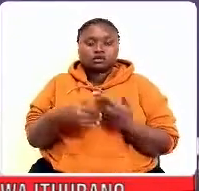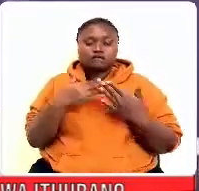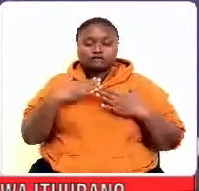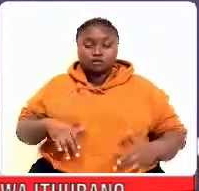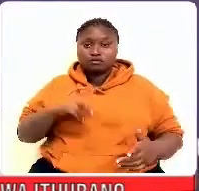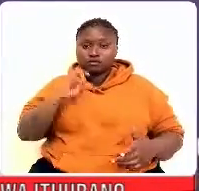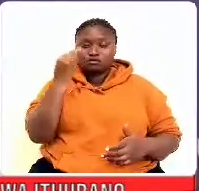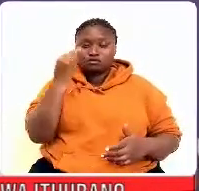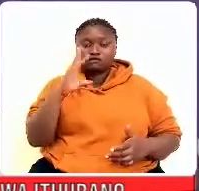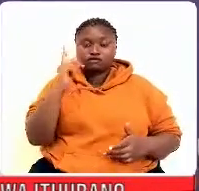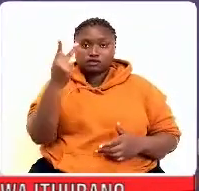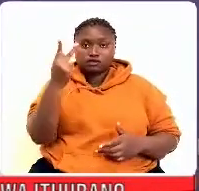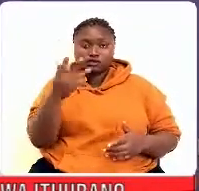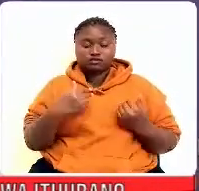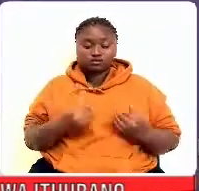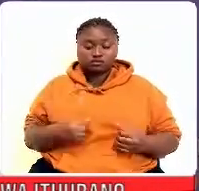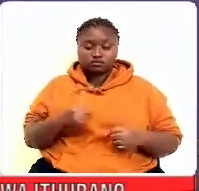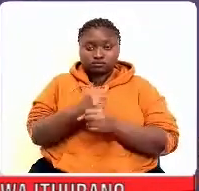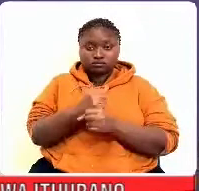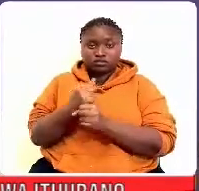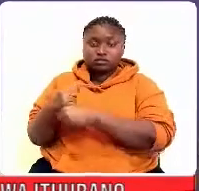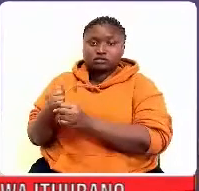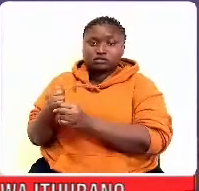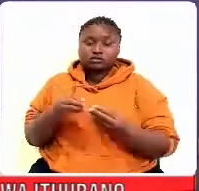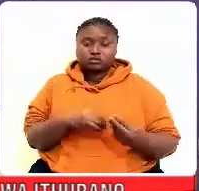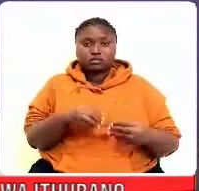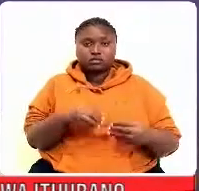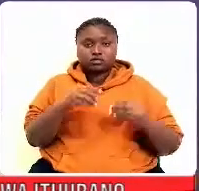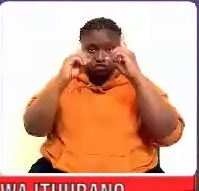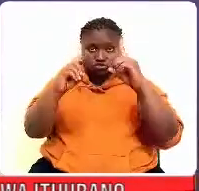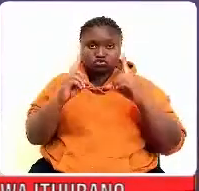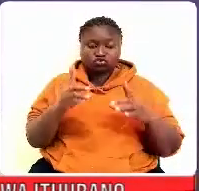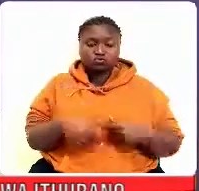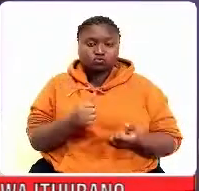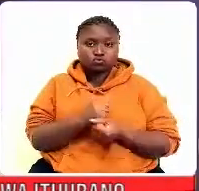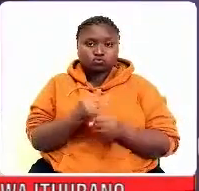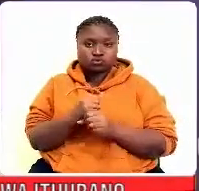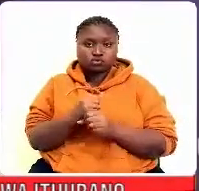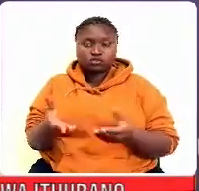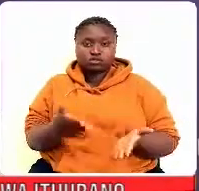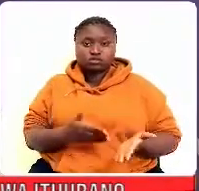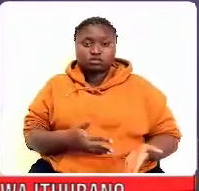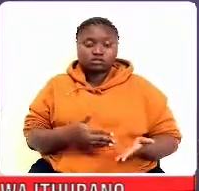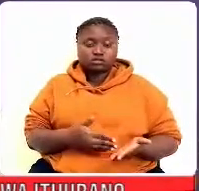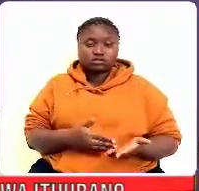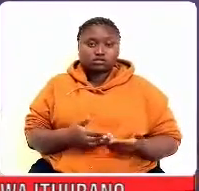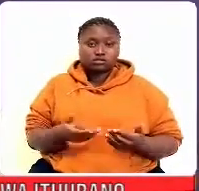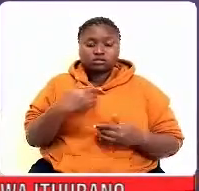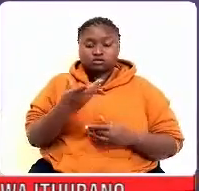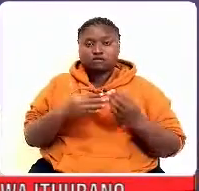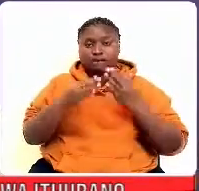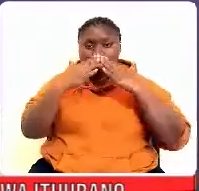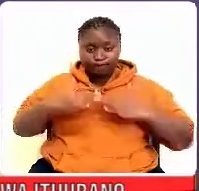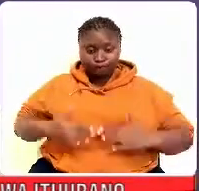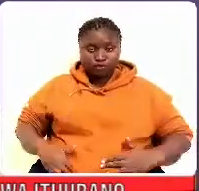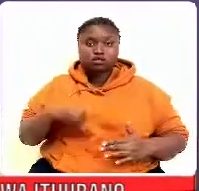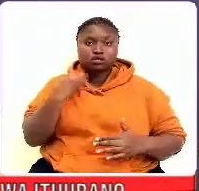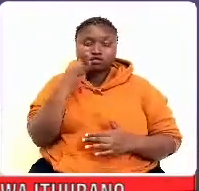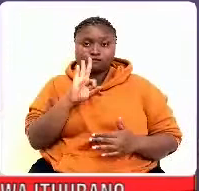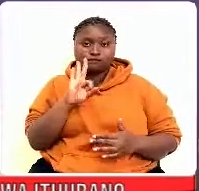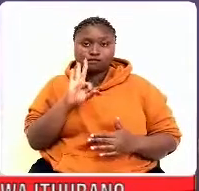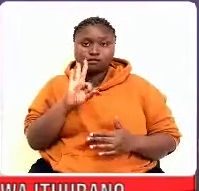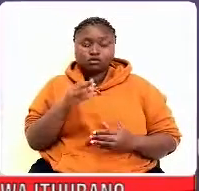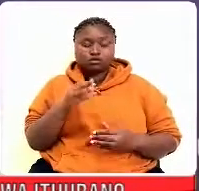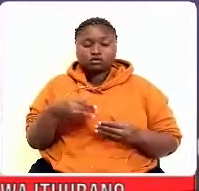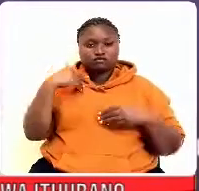Kenya will be making choices informed by the body of